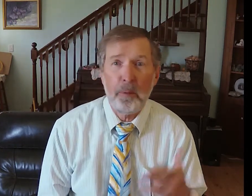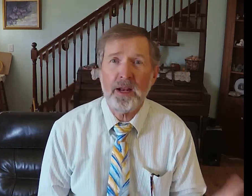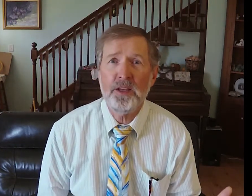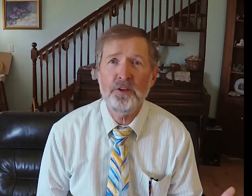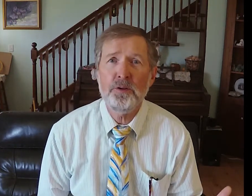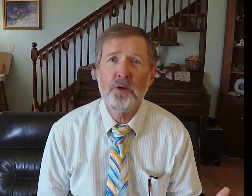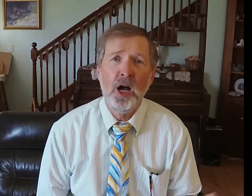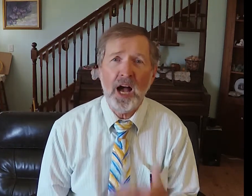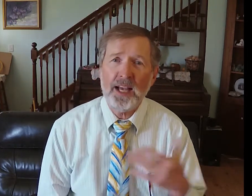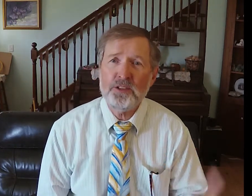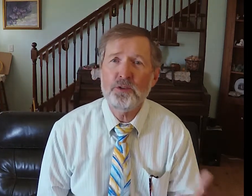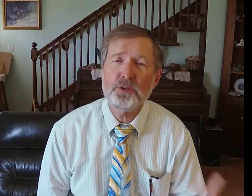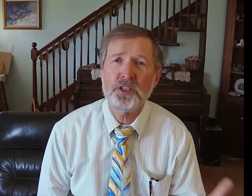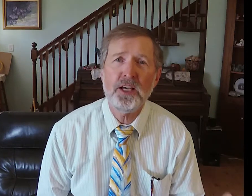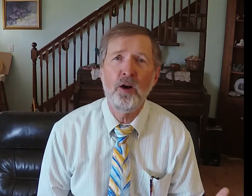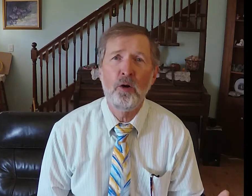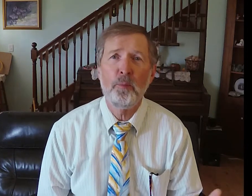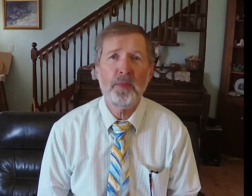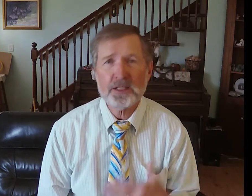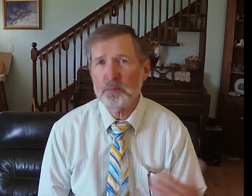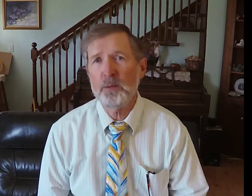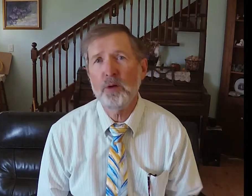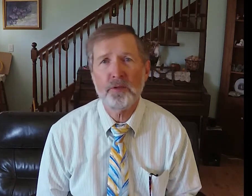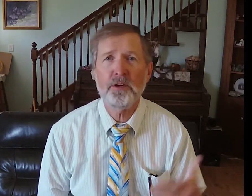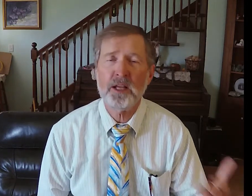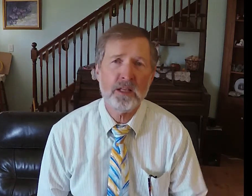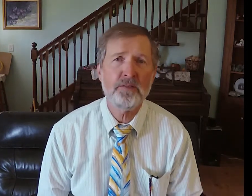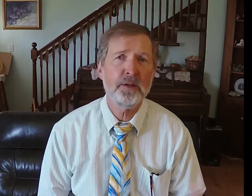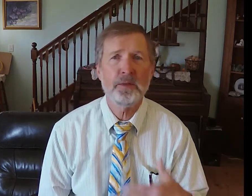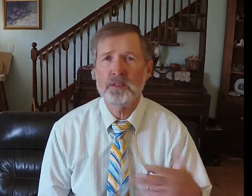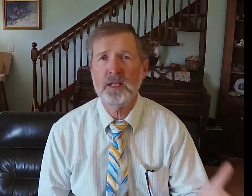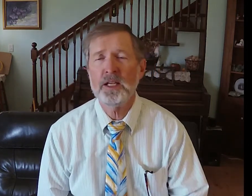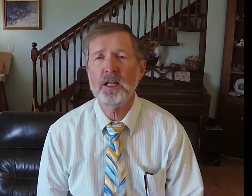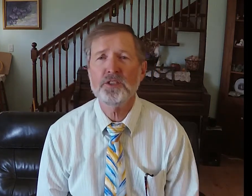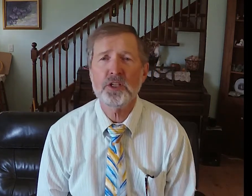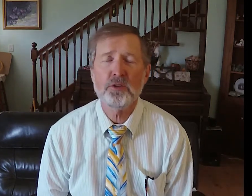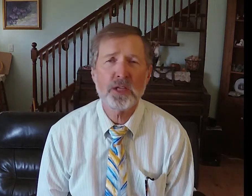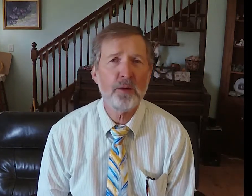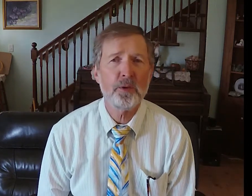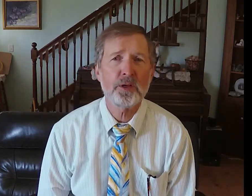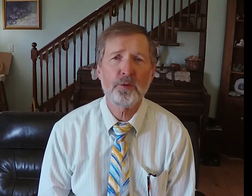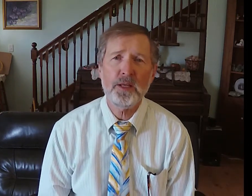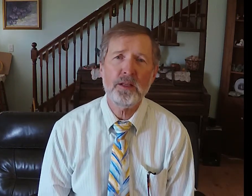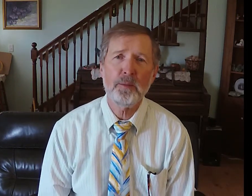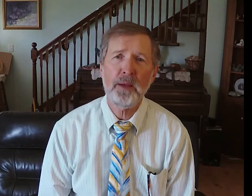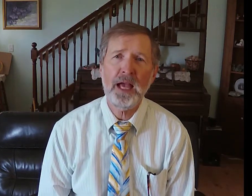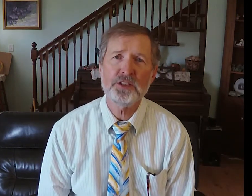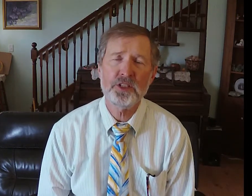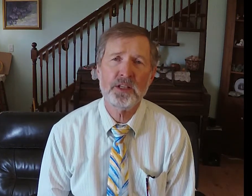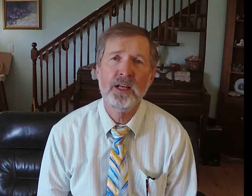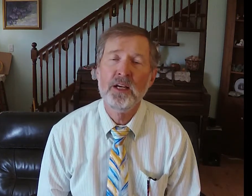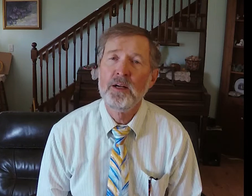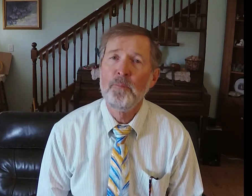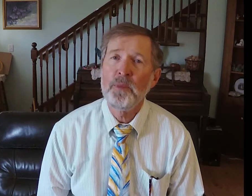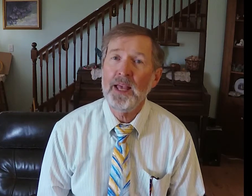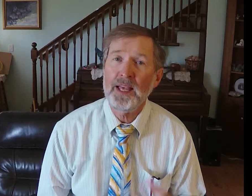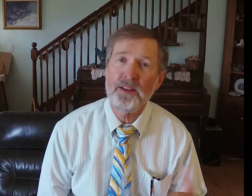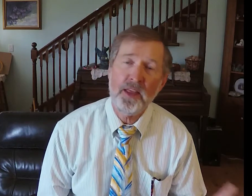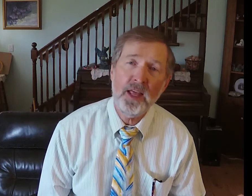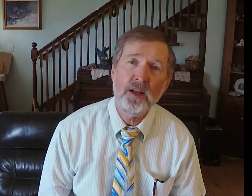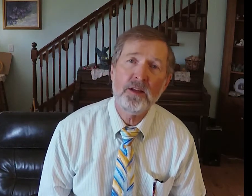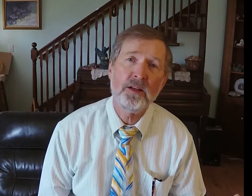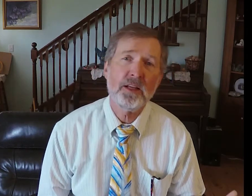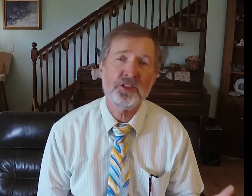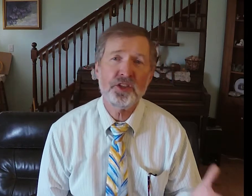says, but I do. I do see hope. That's my brother and I love him. And she goes on with a great deal of passion.